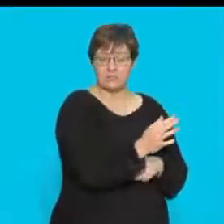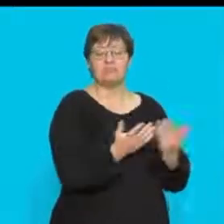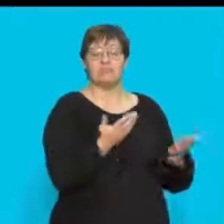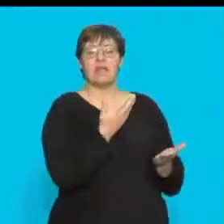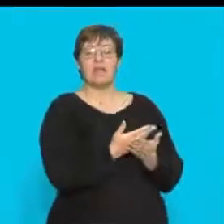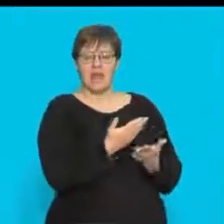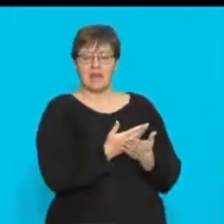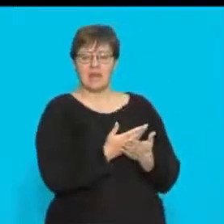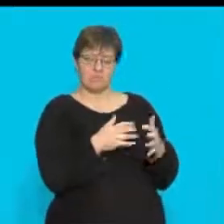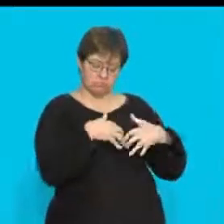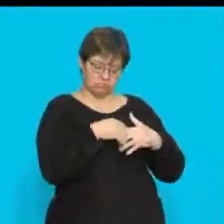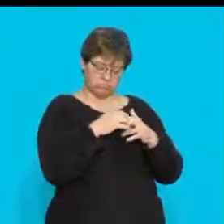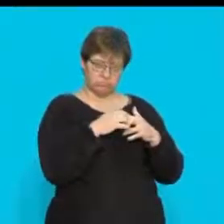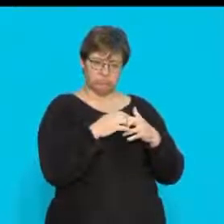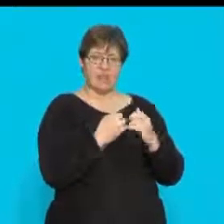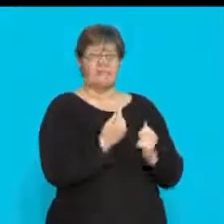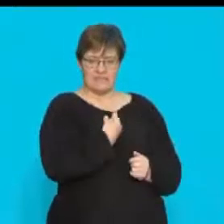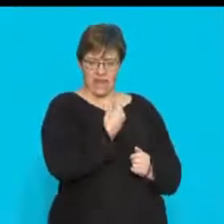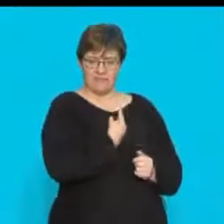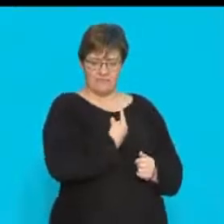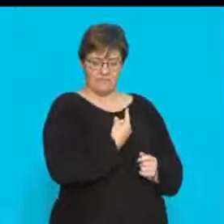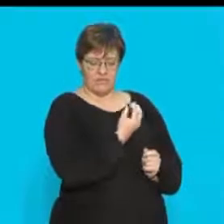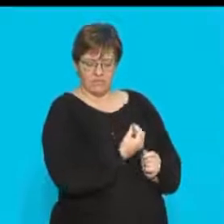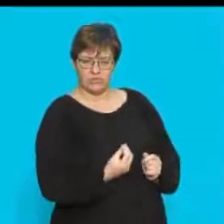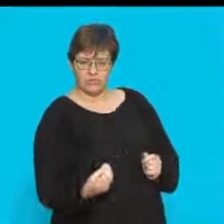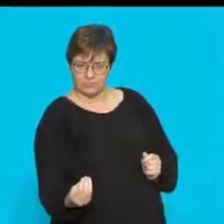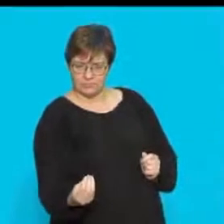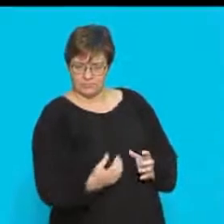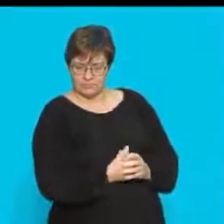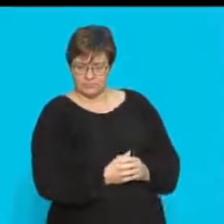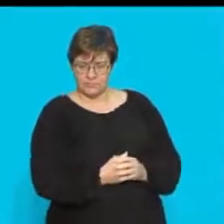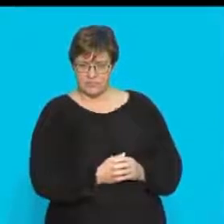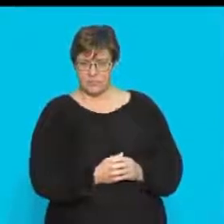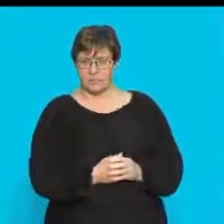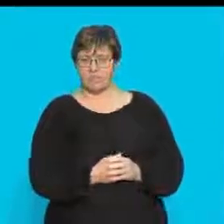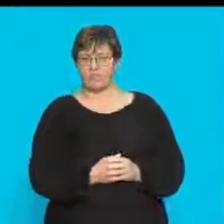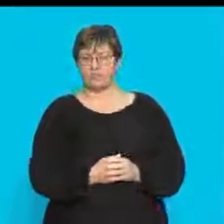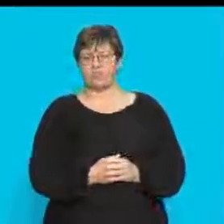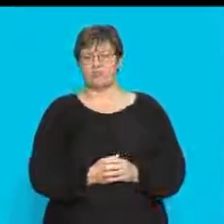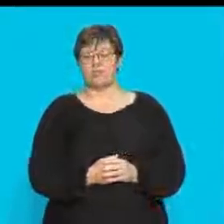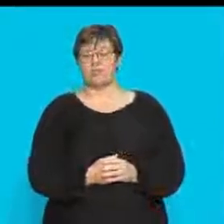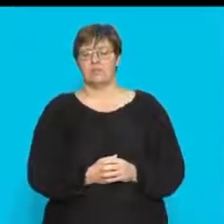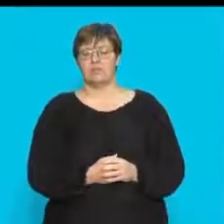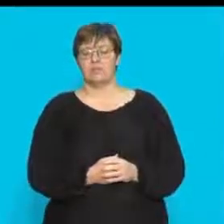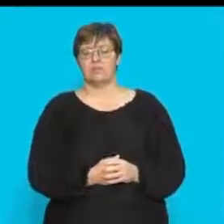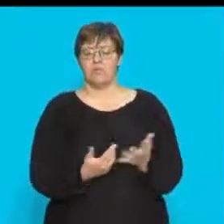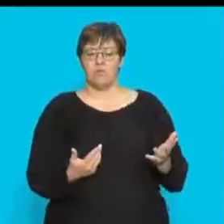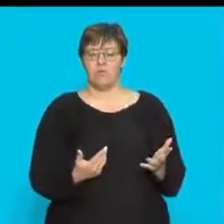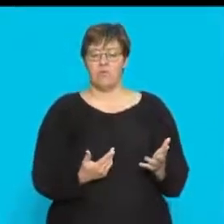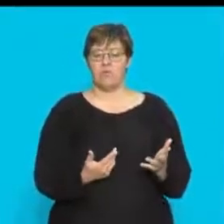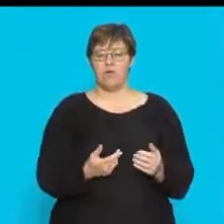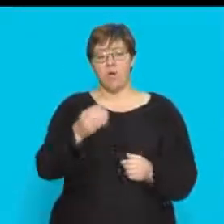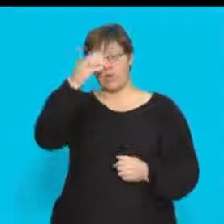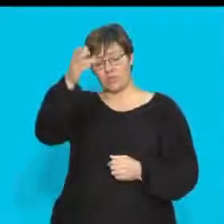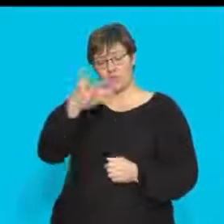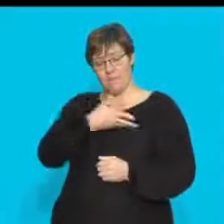plant, is able to give rise, all right, to many. So you have this concept where